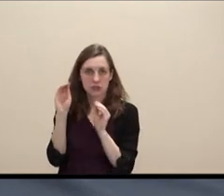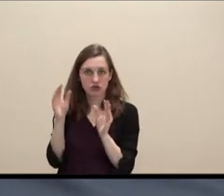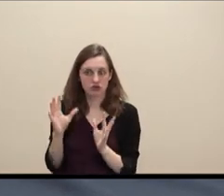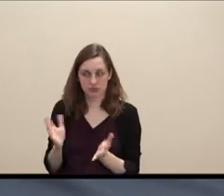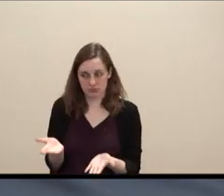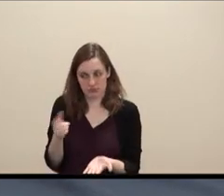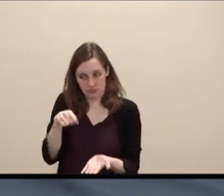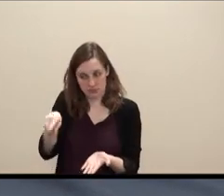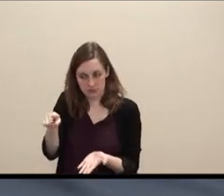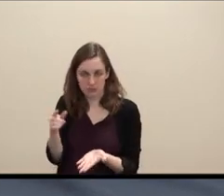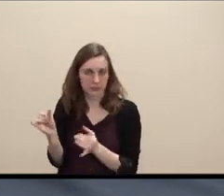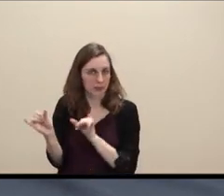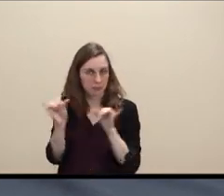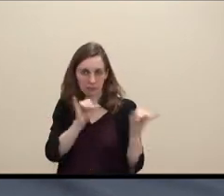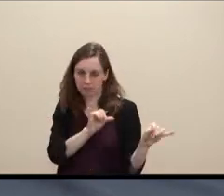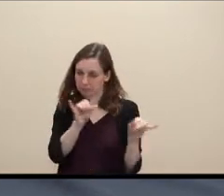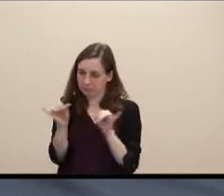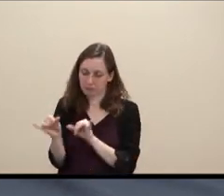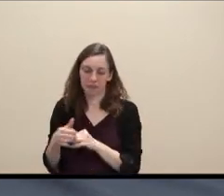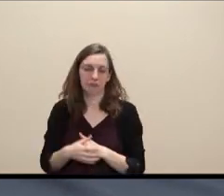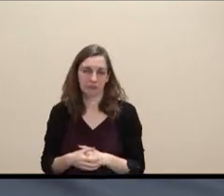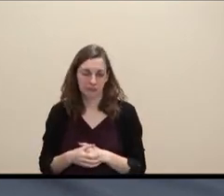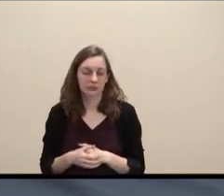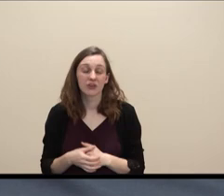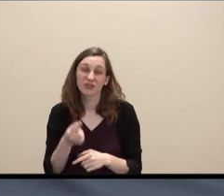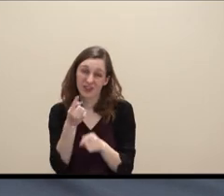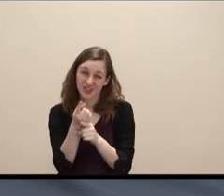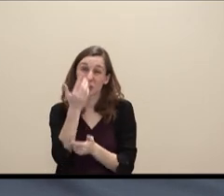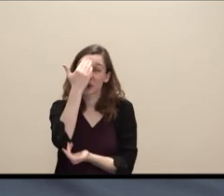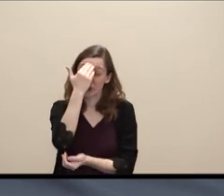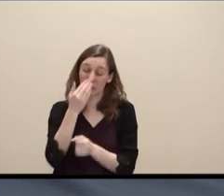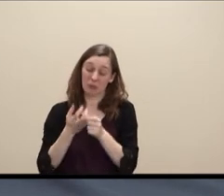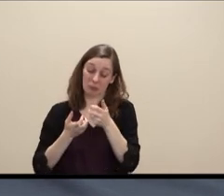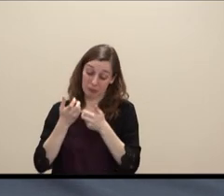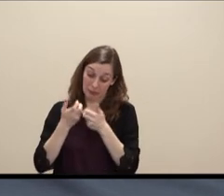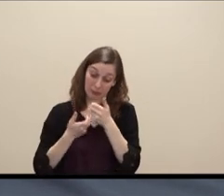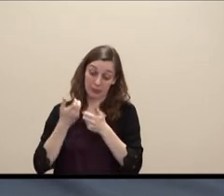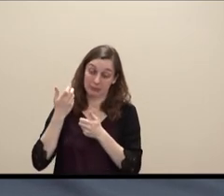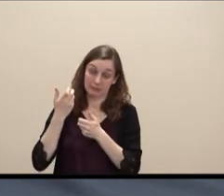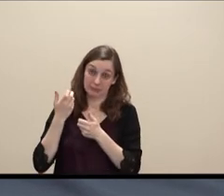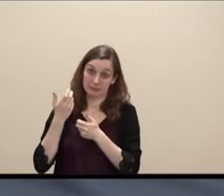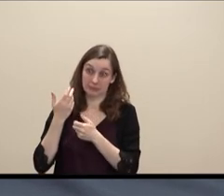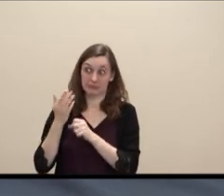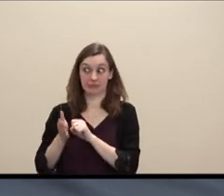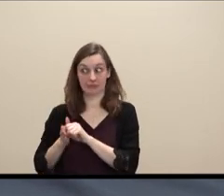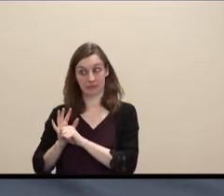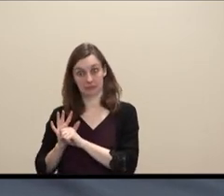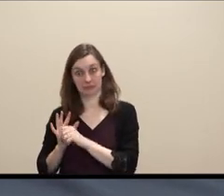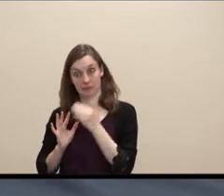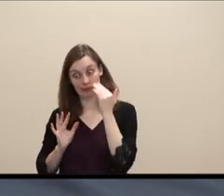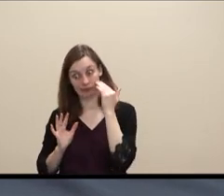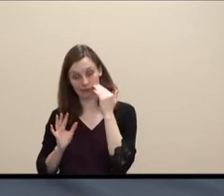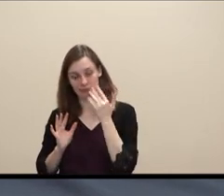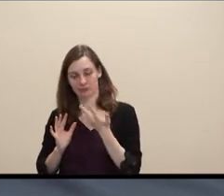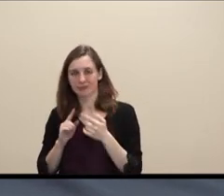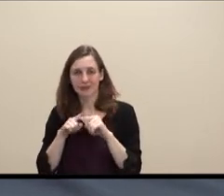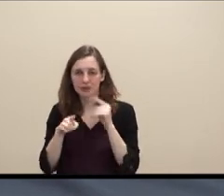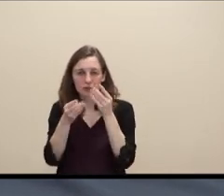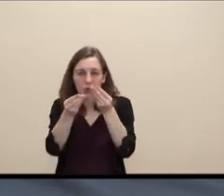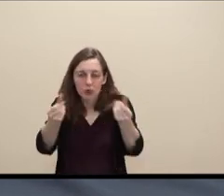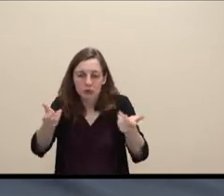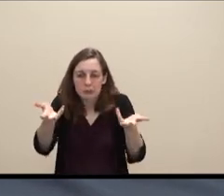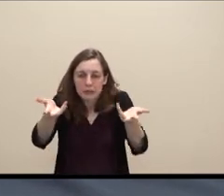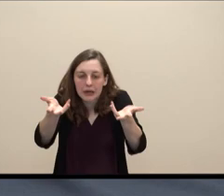So I mean, I guess we can say we know what the problem is, but what's the solution? And the solution won't